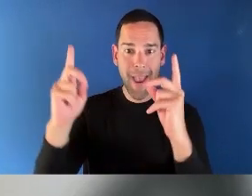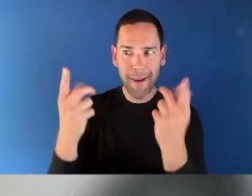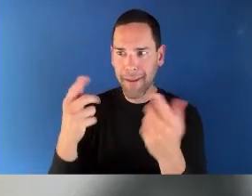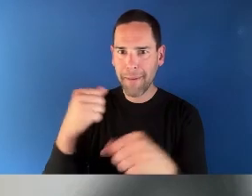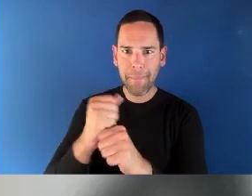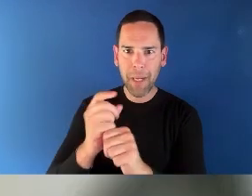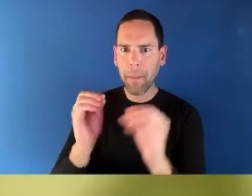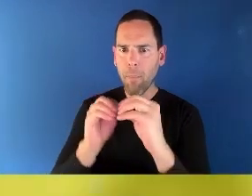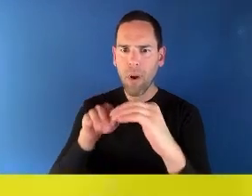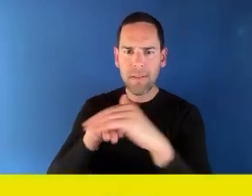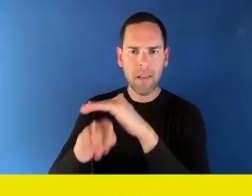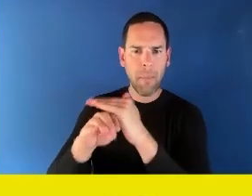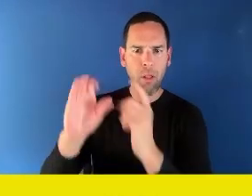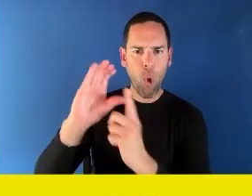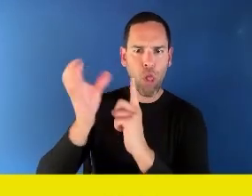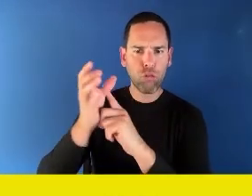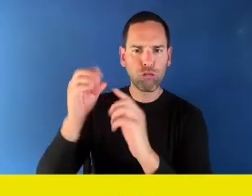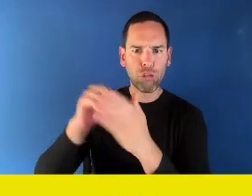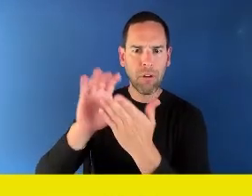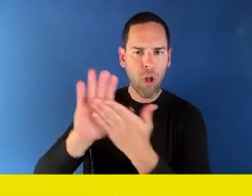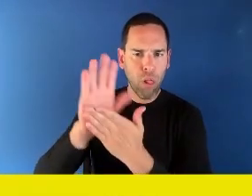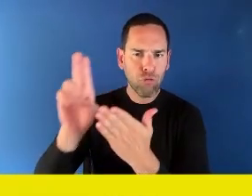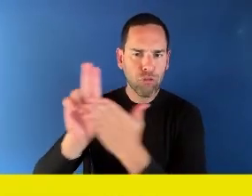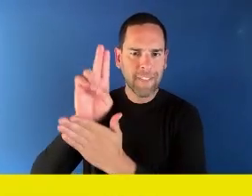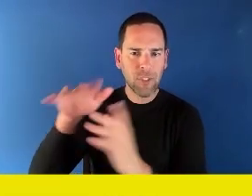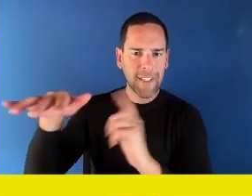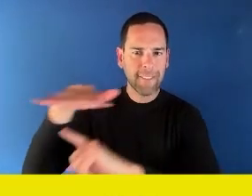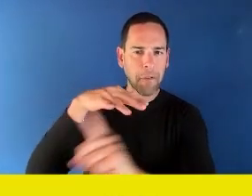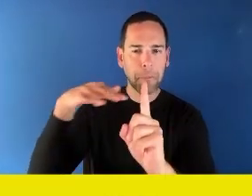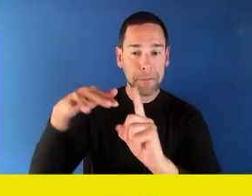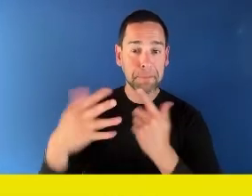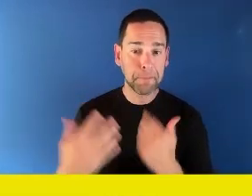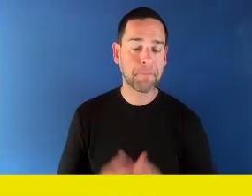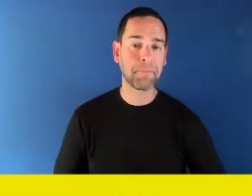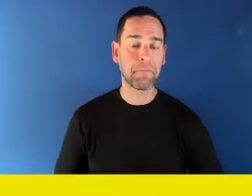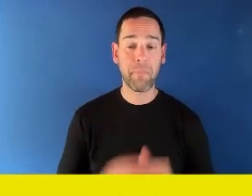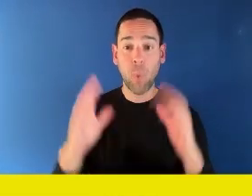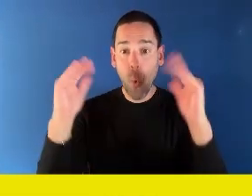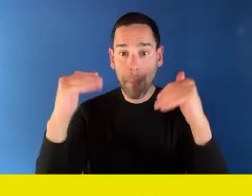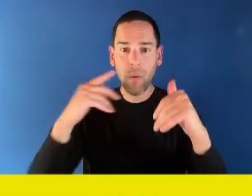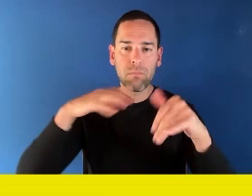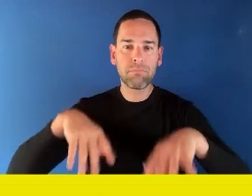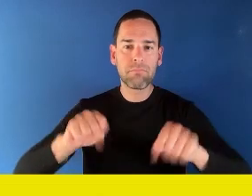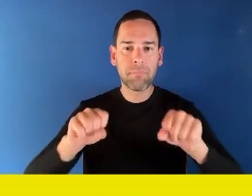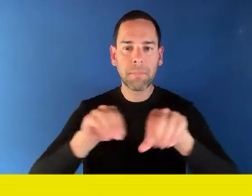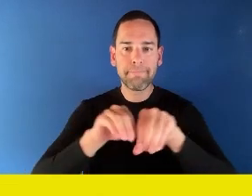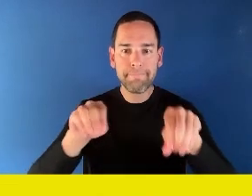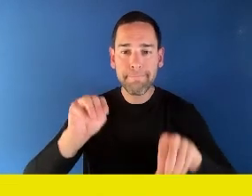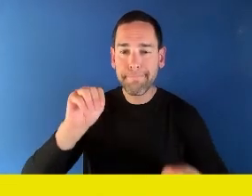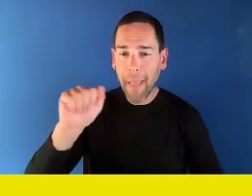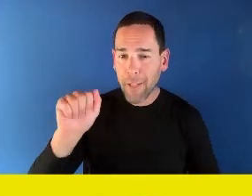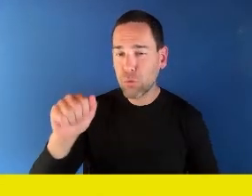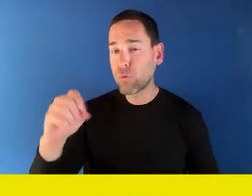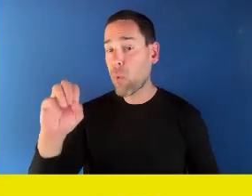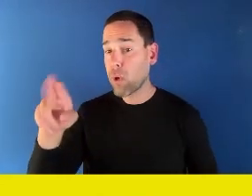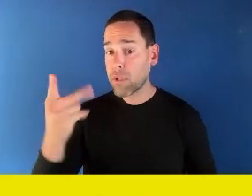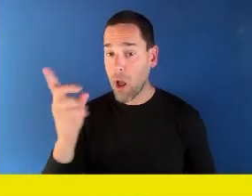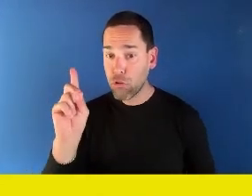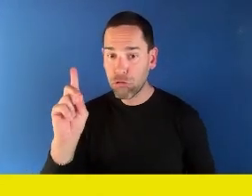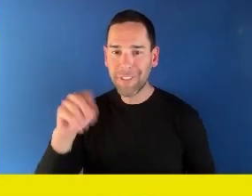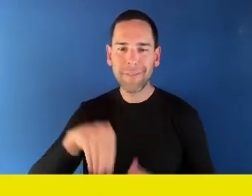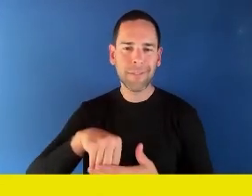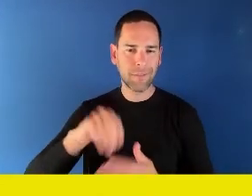accessible culture, and talking about that further. I'm hoping to pursue a master's and probably a doctorate in higher education,